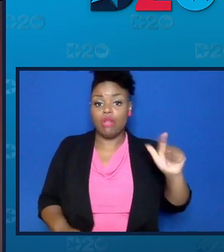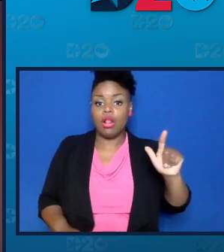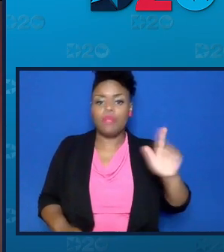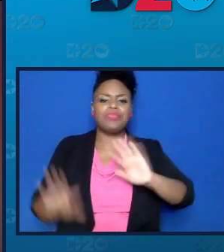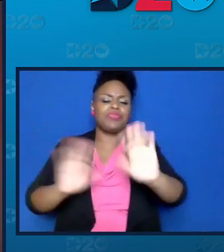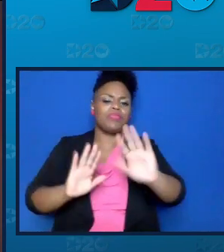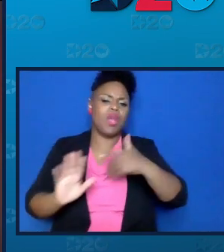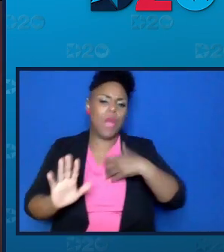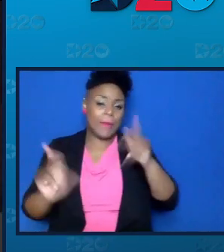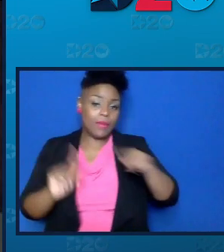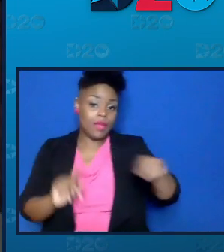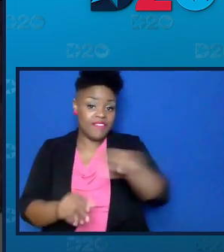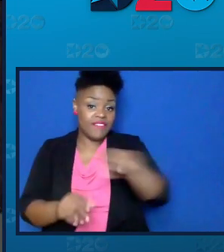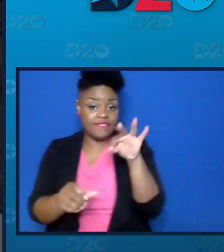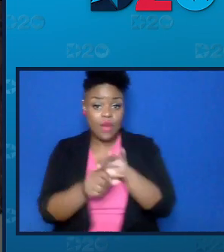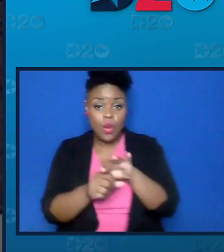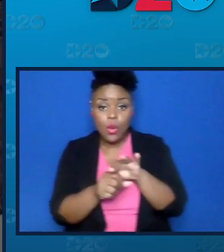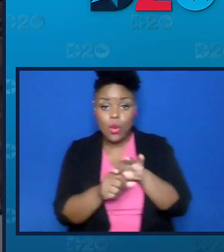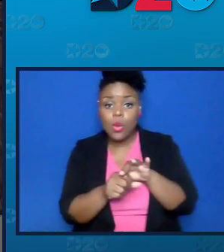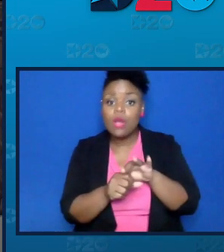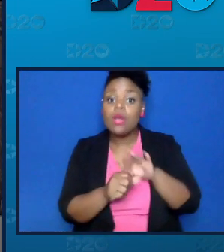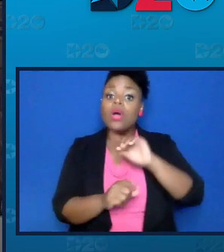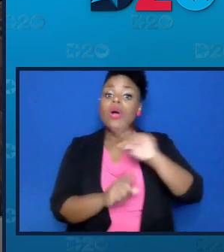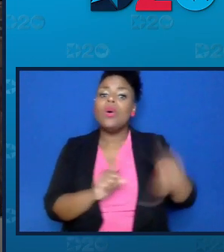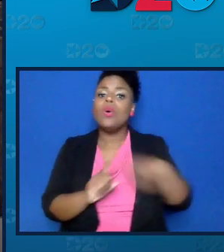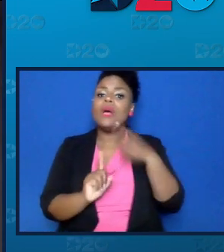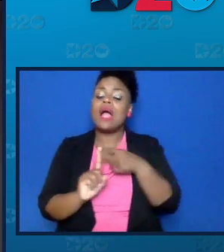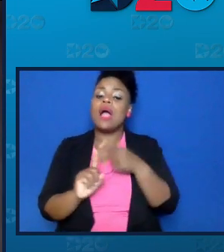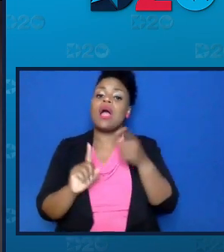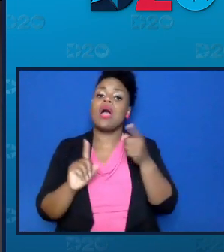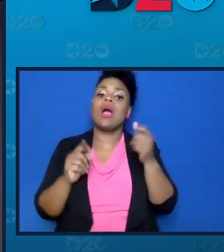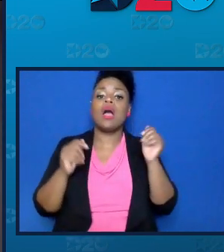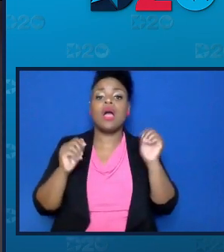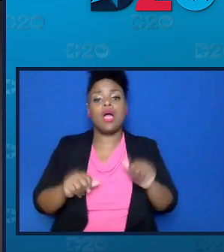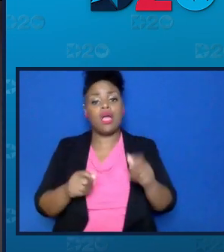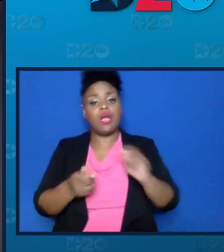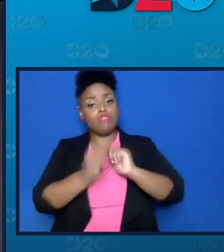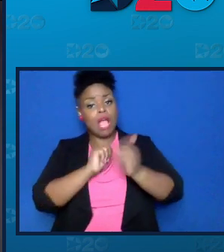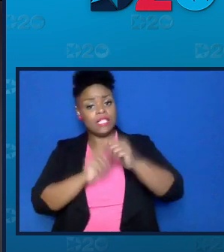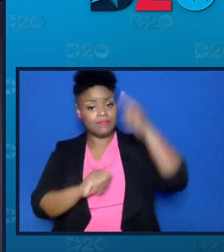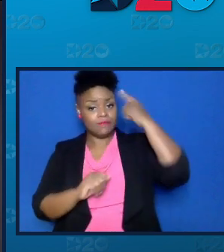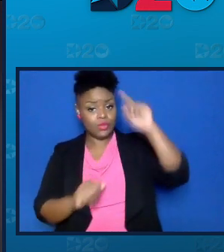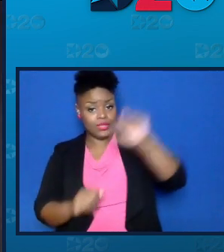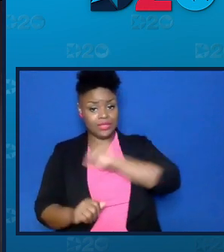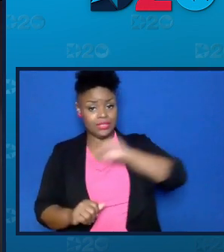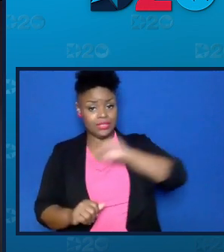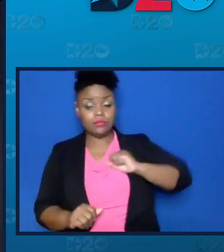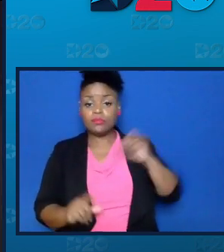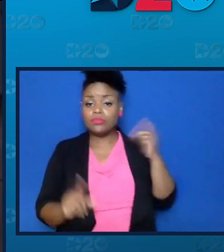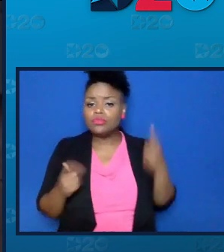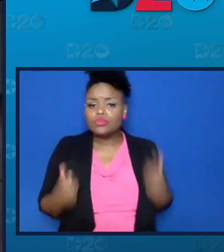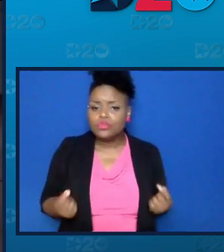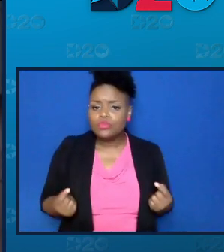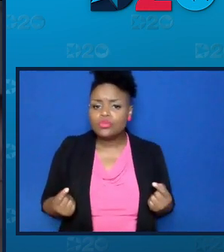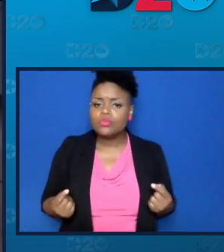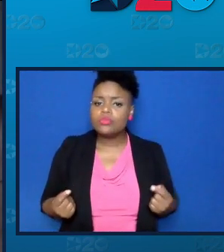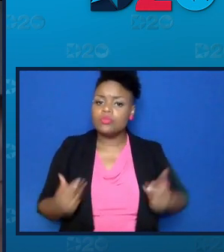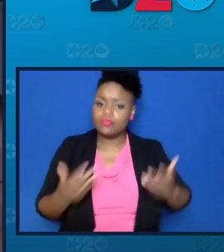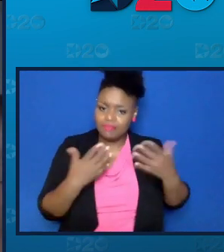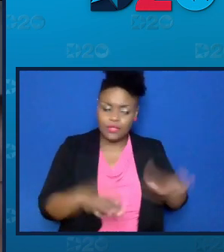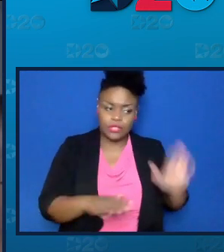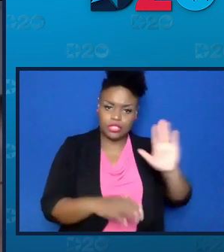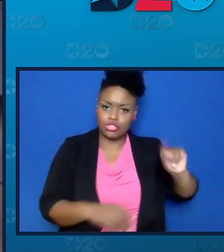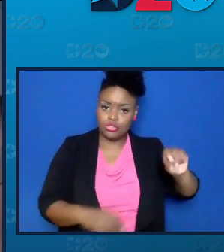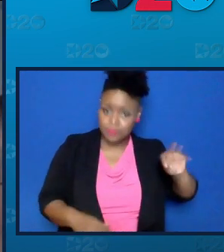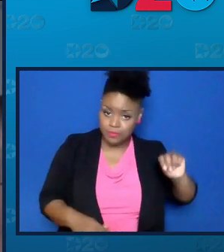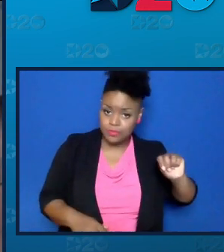him to run for the Senate, he chose to finish his job as AG instead. After 9/11, he